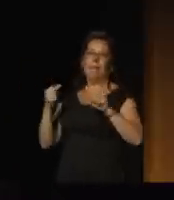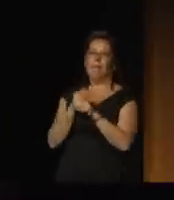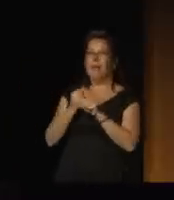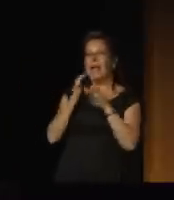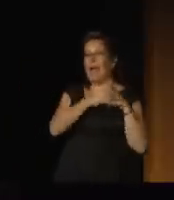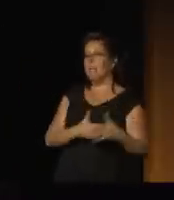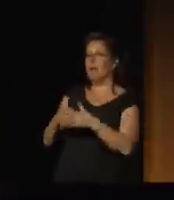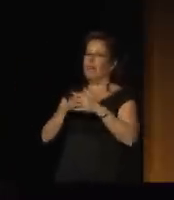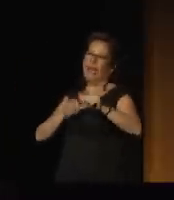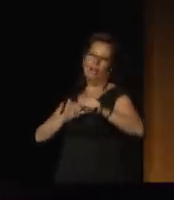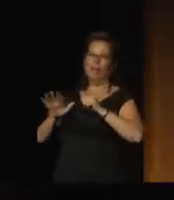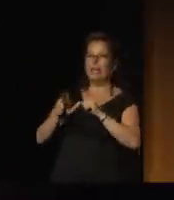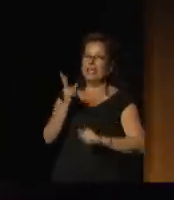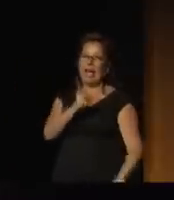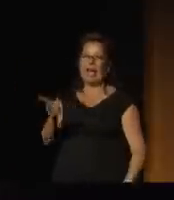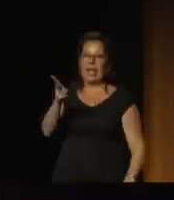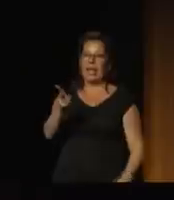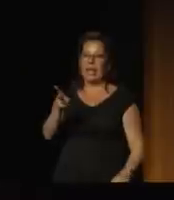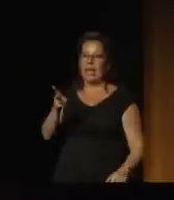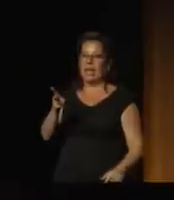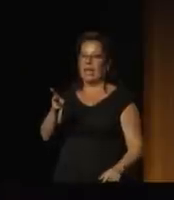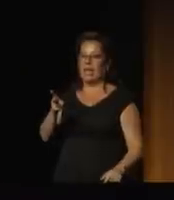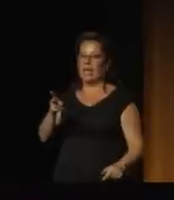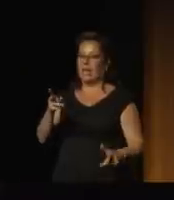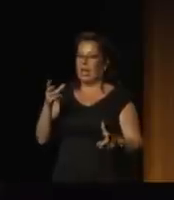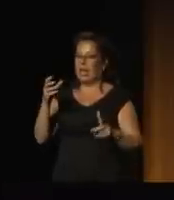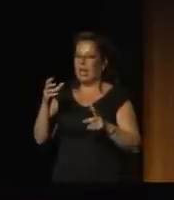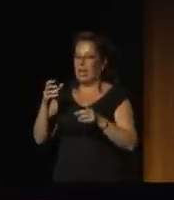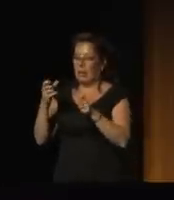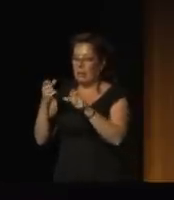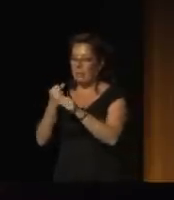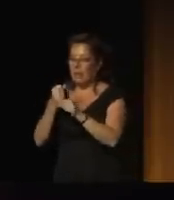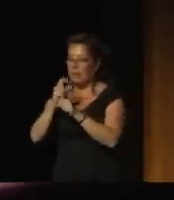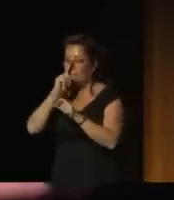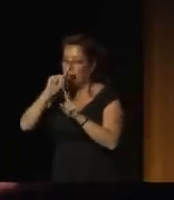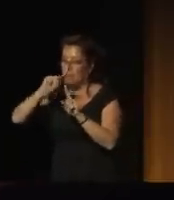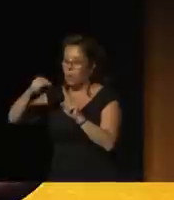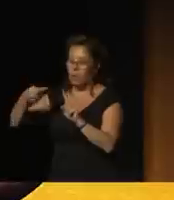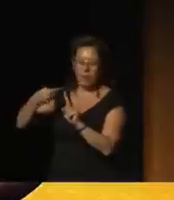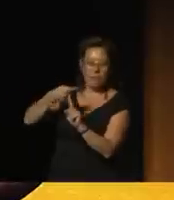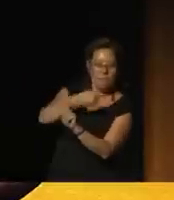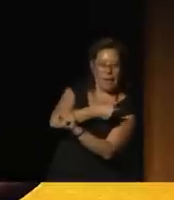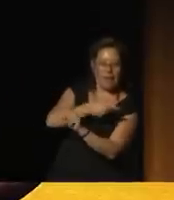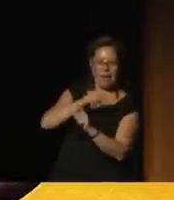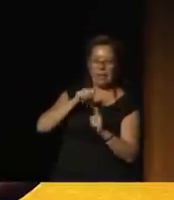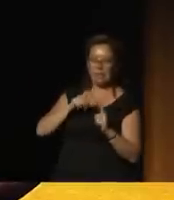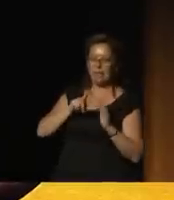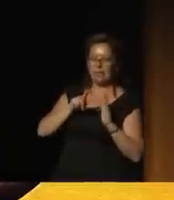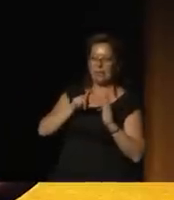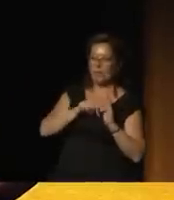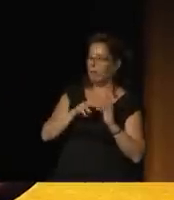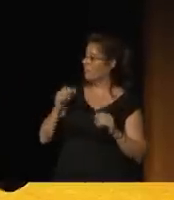this idea of sort of bringing it back to a time of, I'm not quite sure what time it was that people wanted 1953. Bring it back